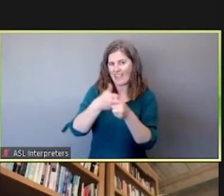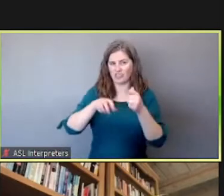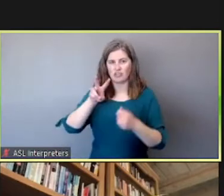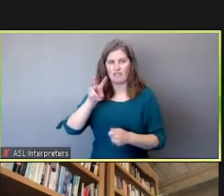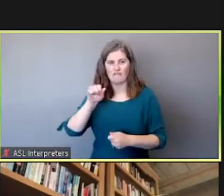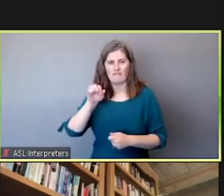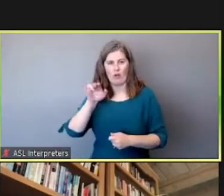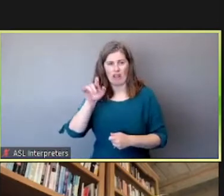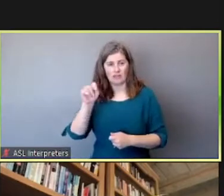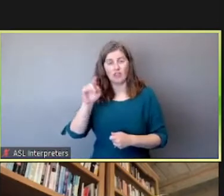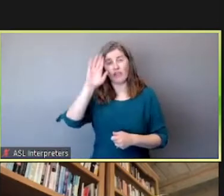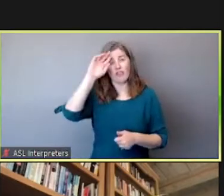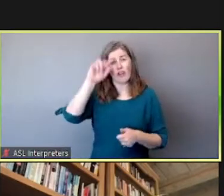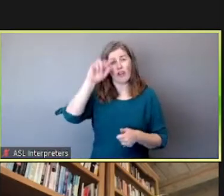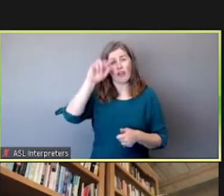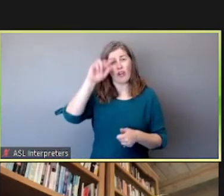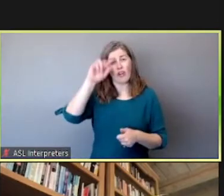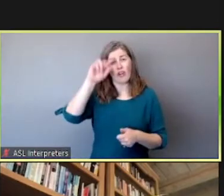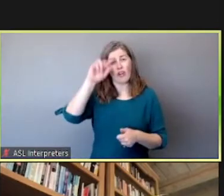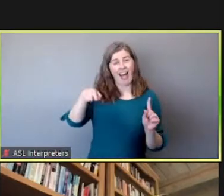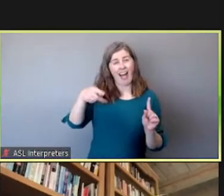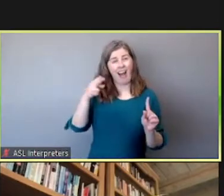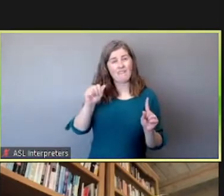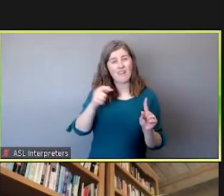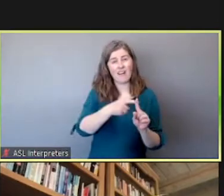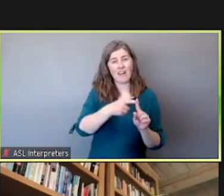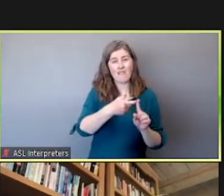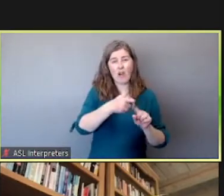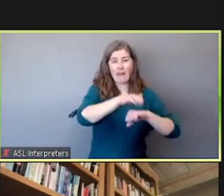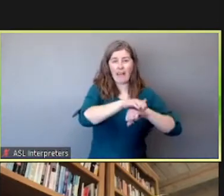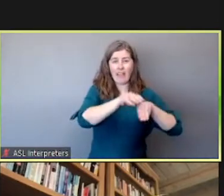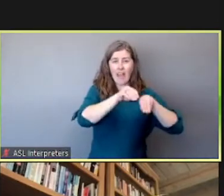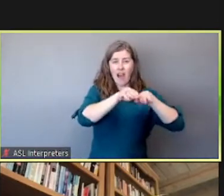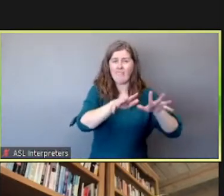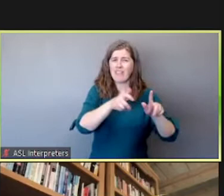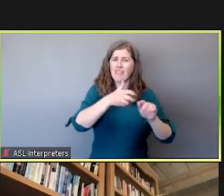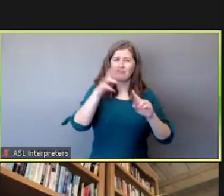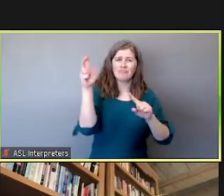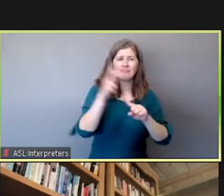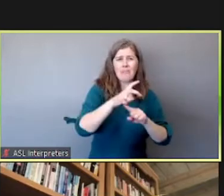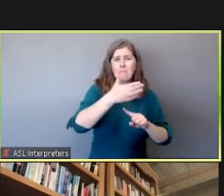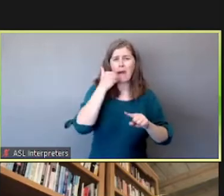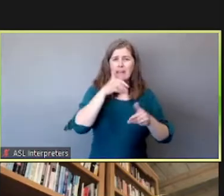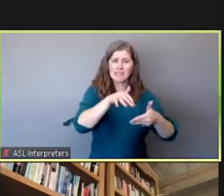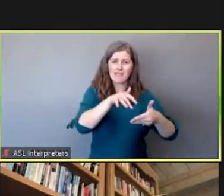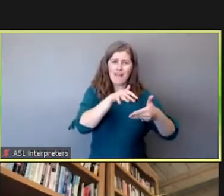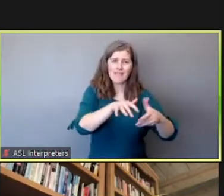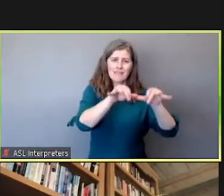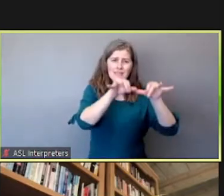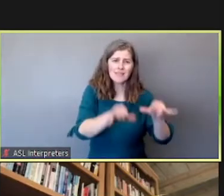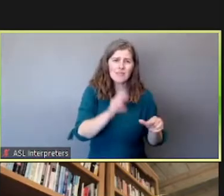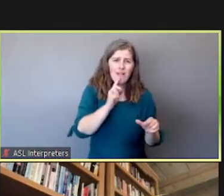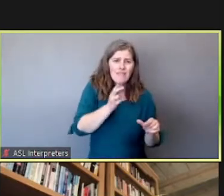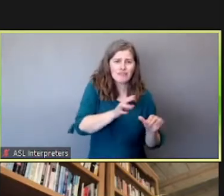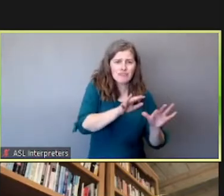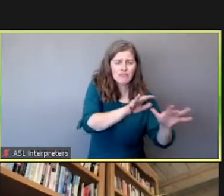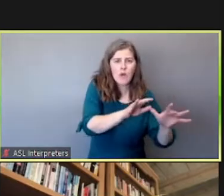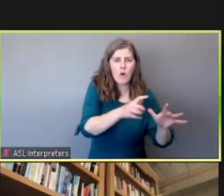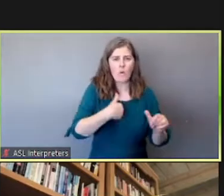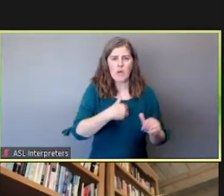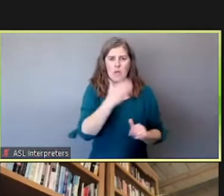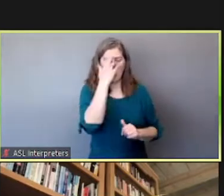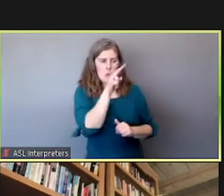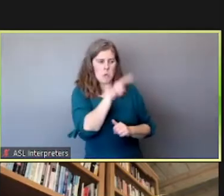When we had the Alpha variant spread in England, where they have the best epidemiologic systems in the world, that we knew